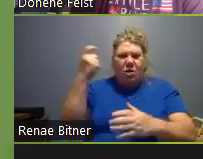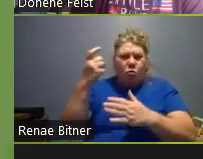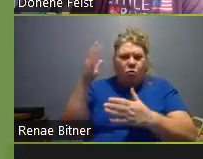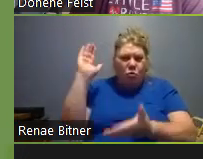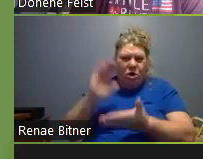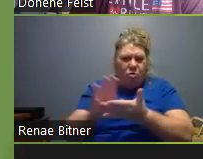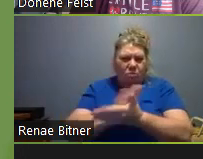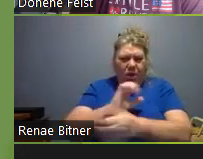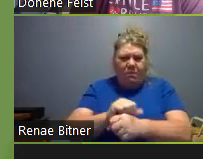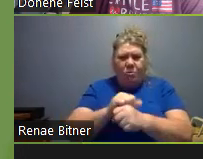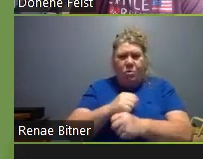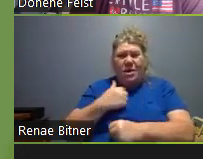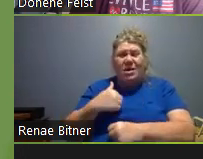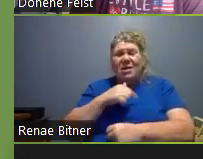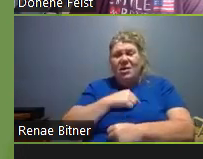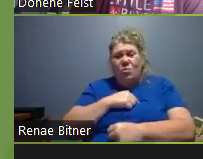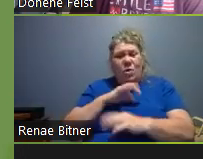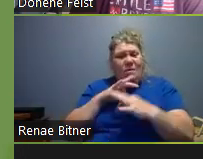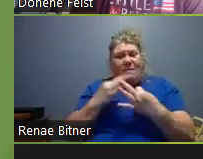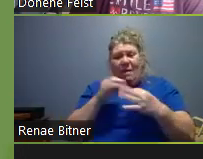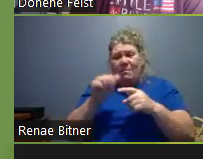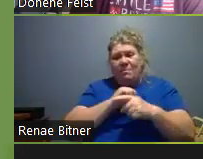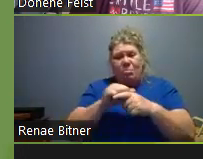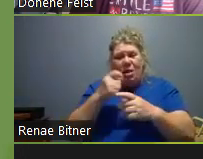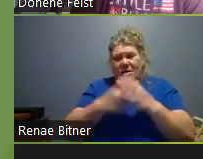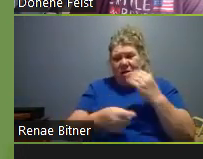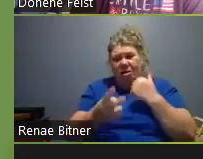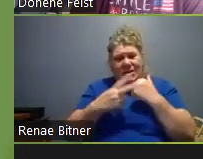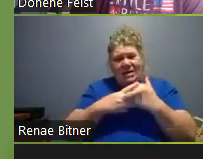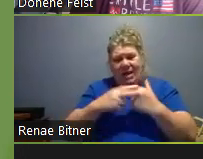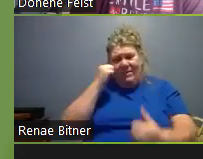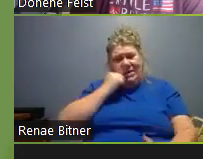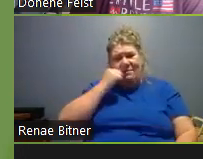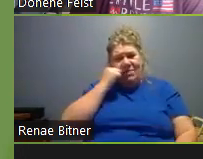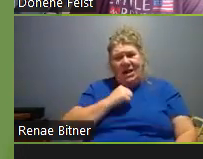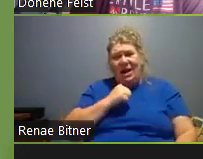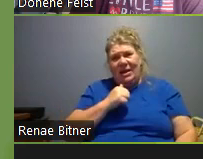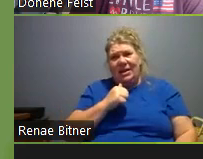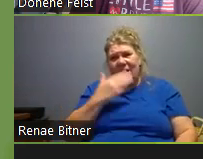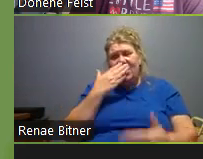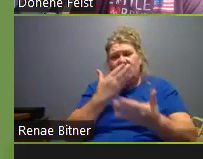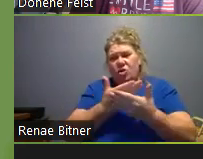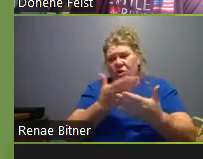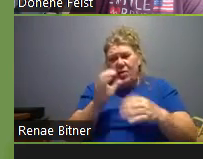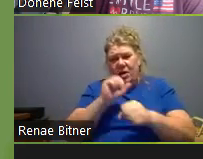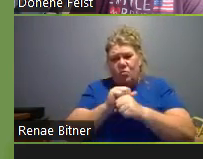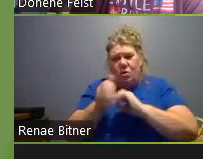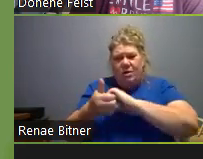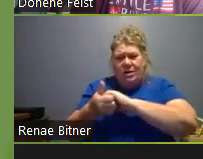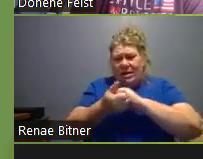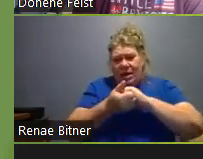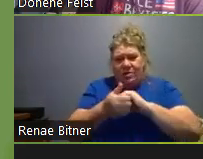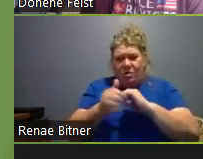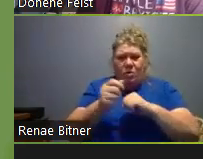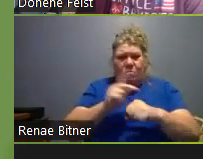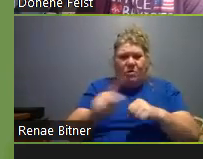we practice cost containment every day. So it's really a good thing to partner just for that too. And